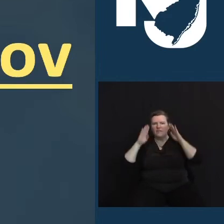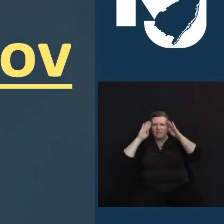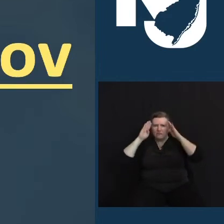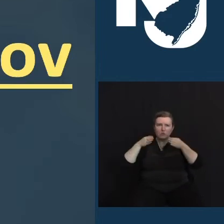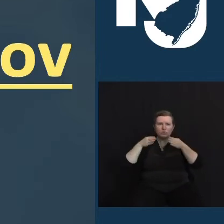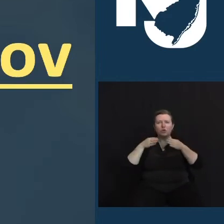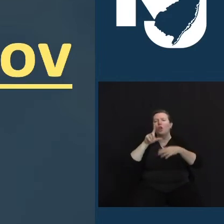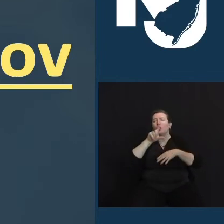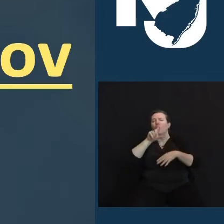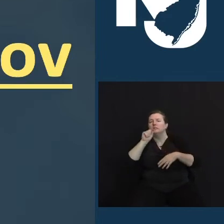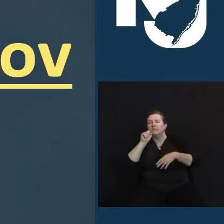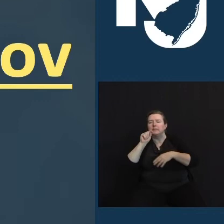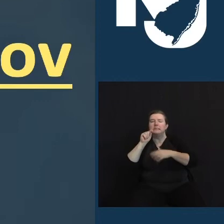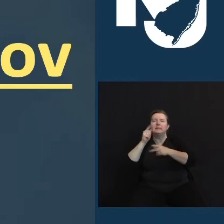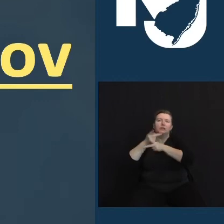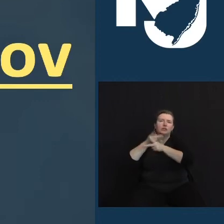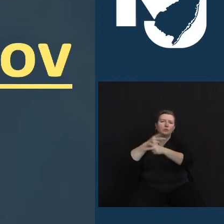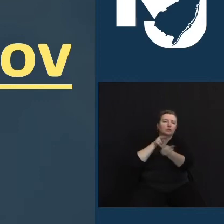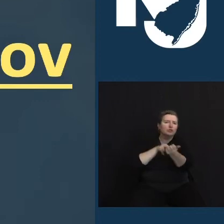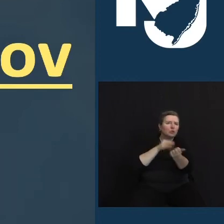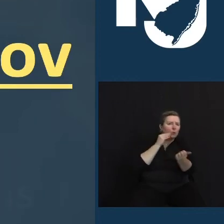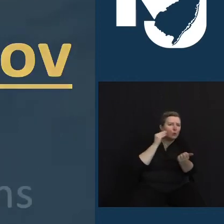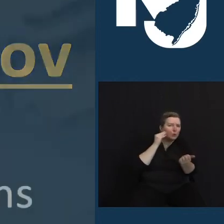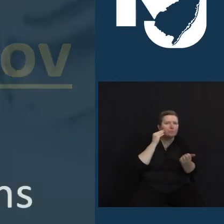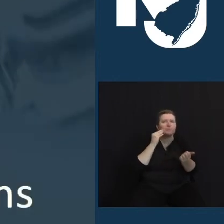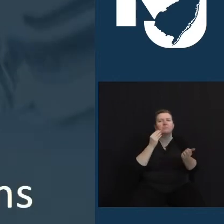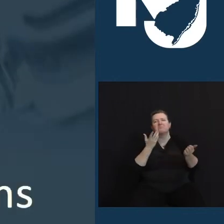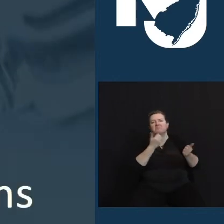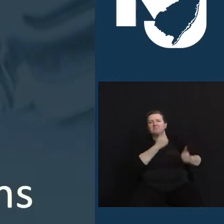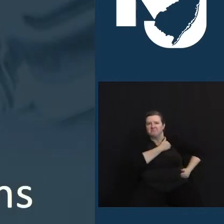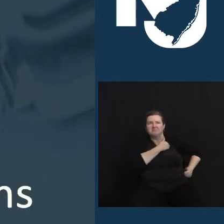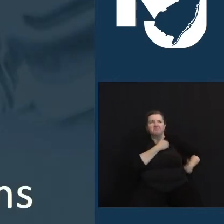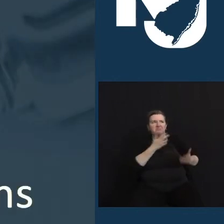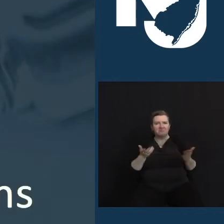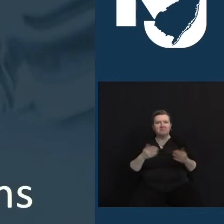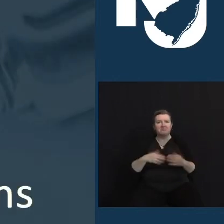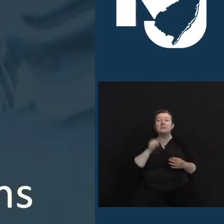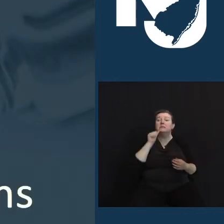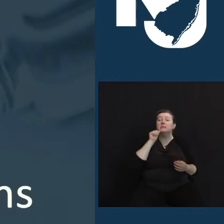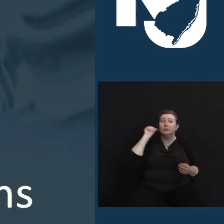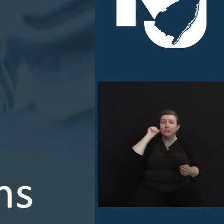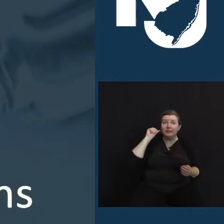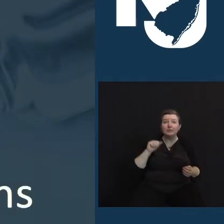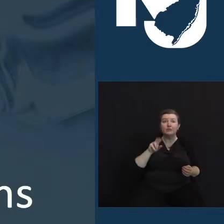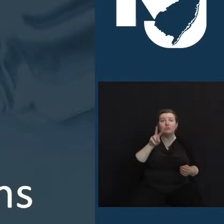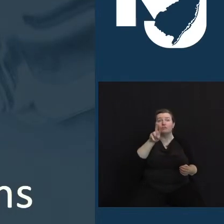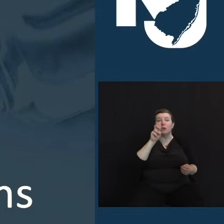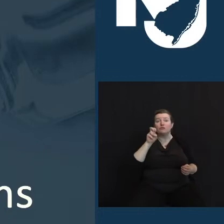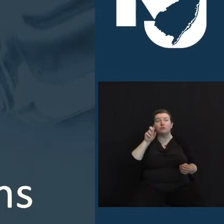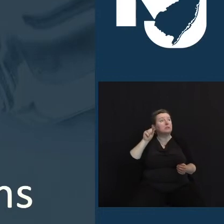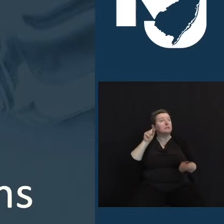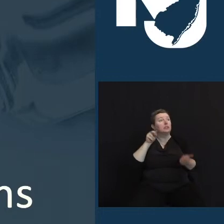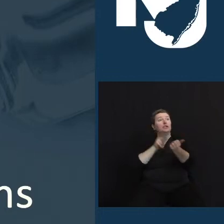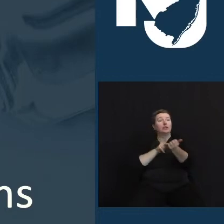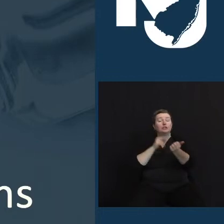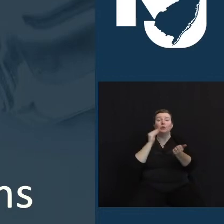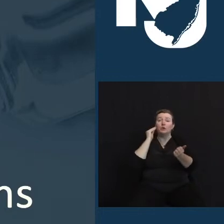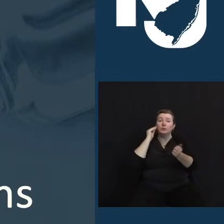and staff. As of the close of the day yesterday, 220 nursing home clinics have been completed,